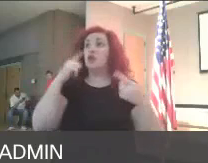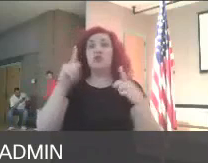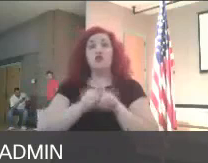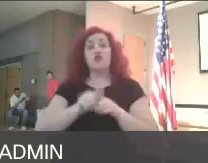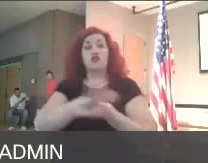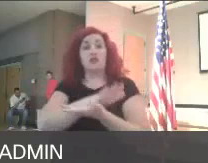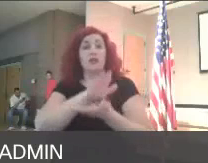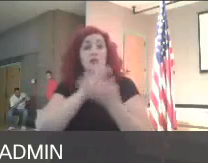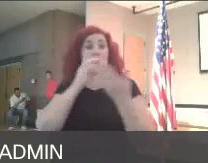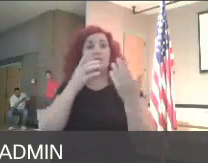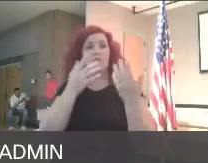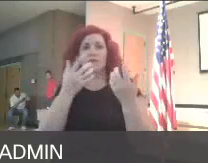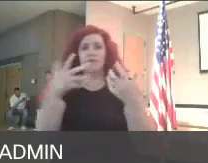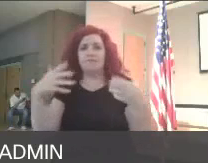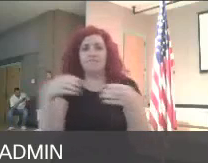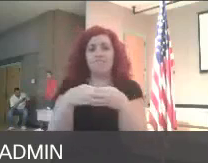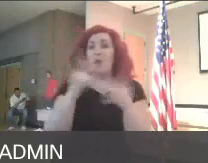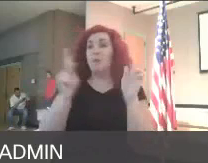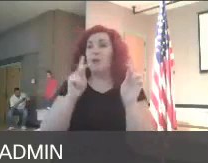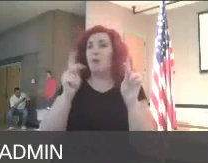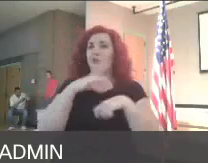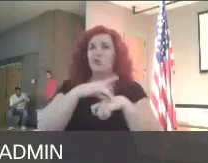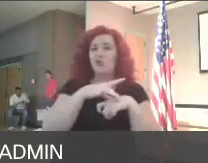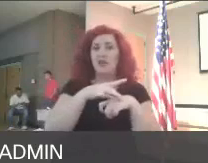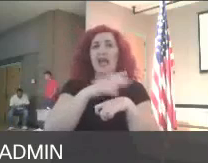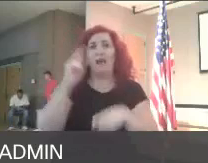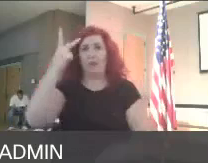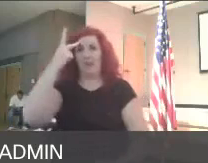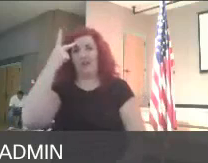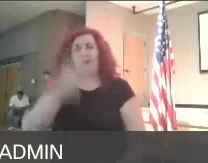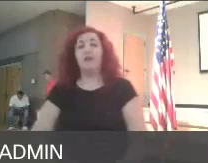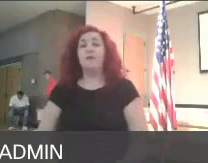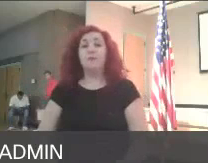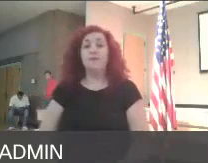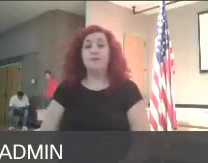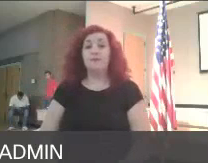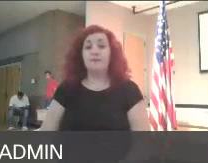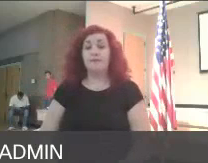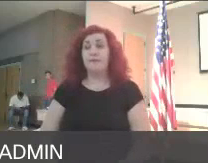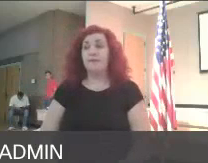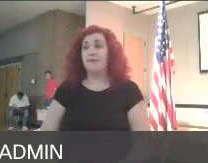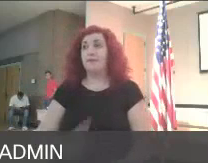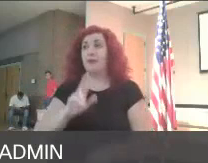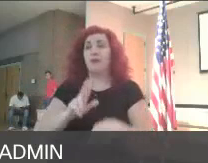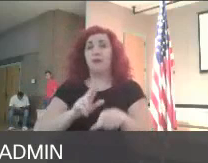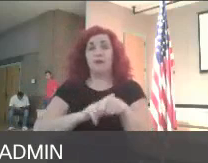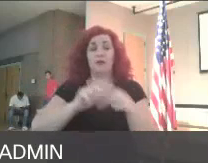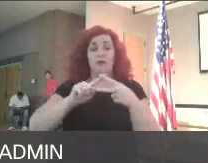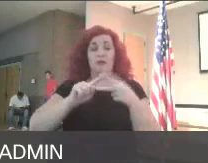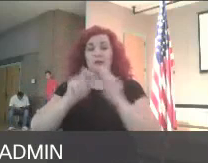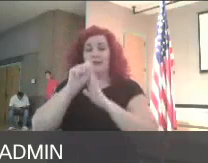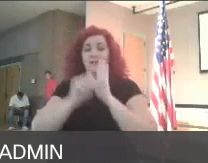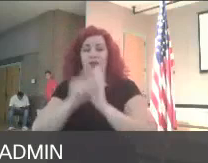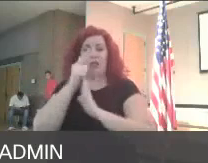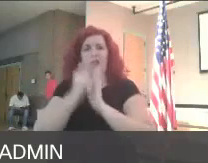have compacted the people geographically and politically. The nation and the national and state laws are separate.